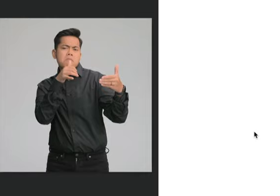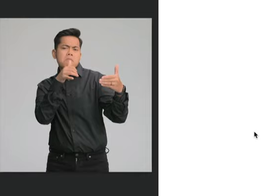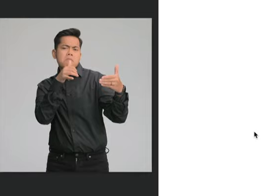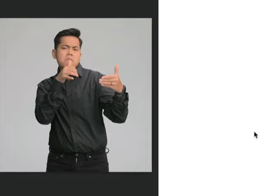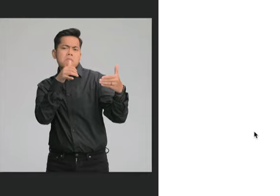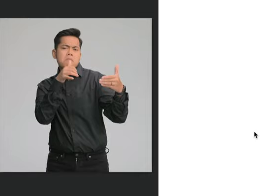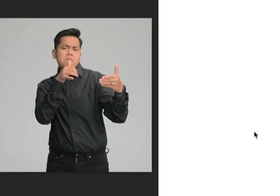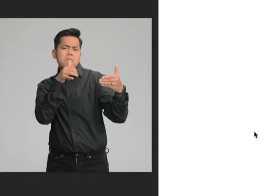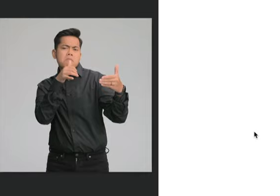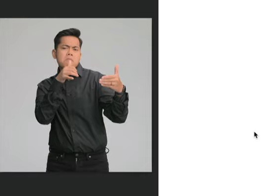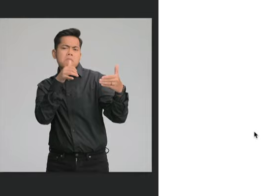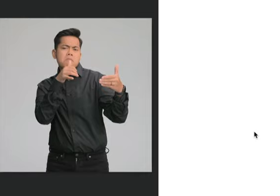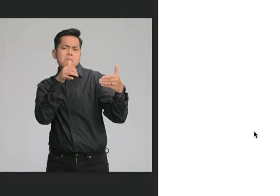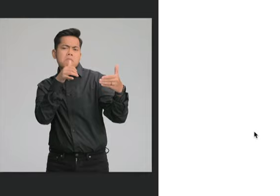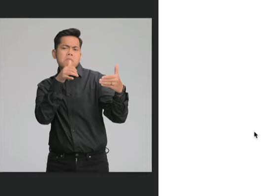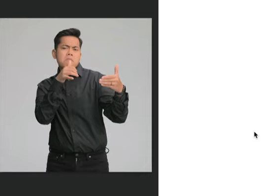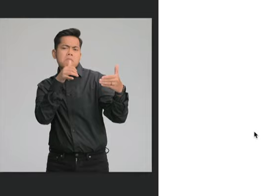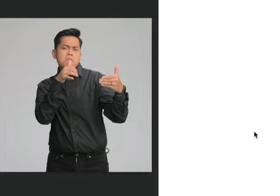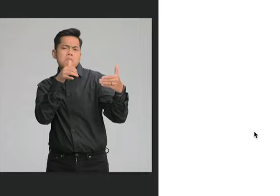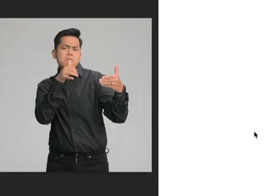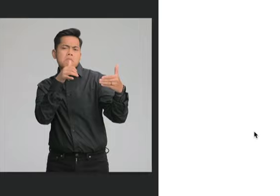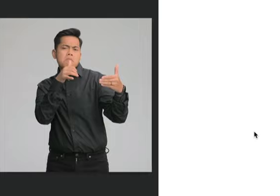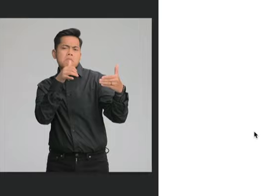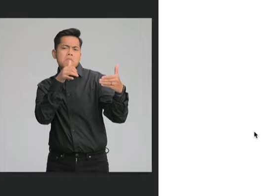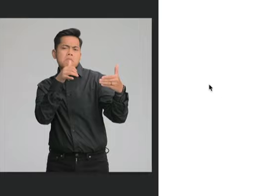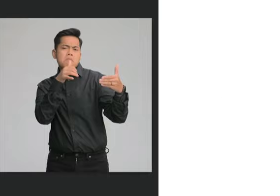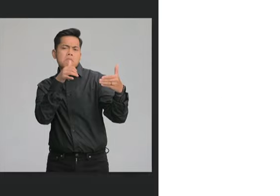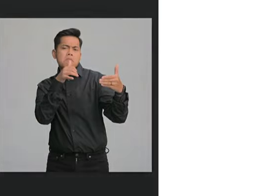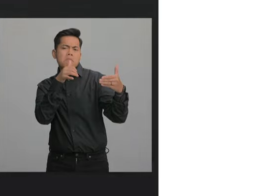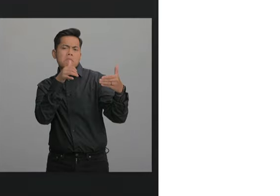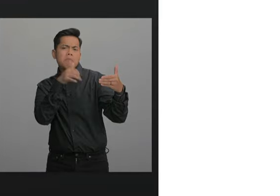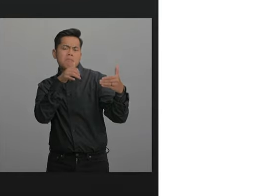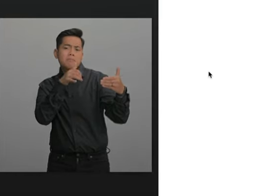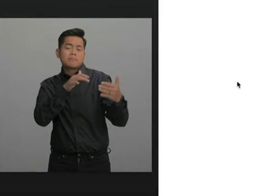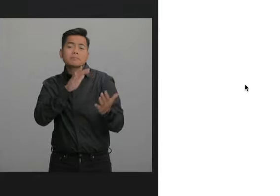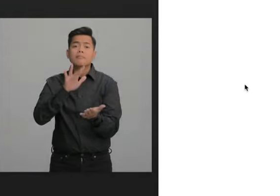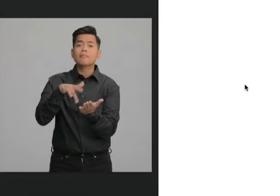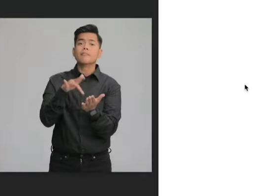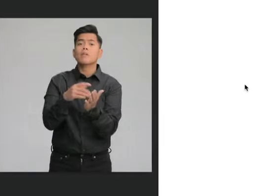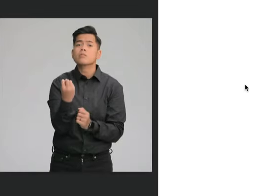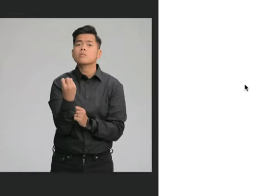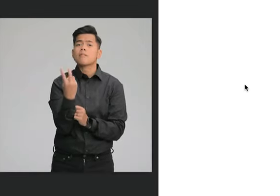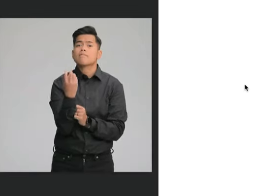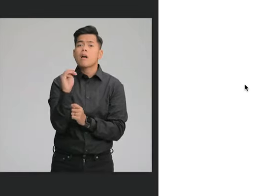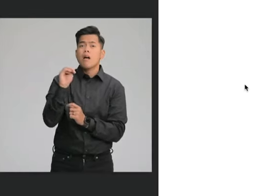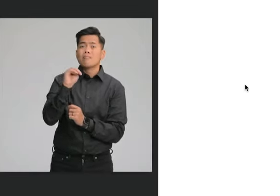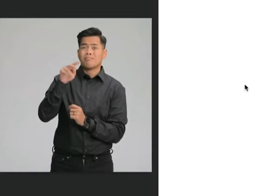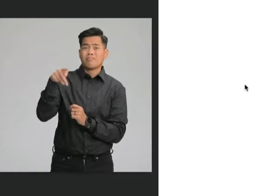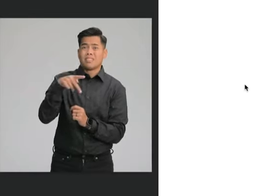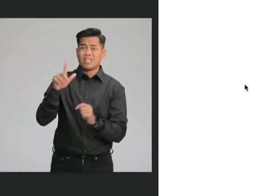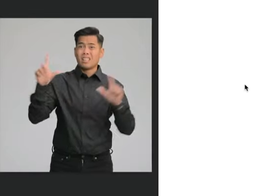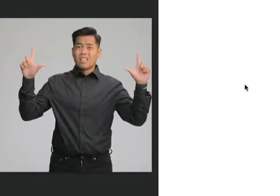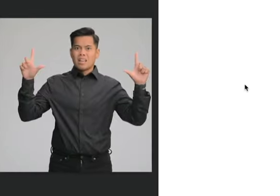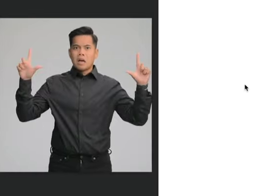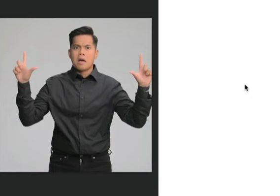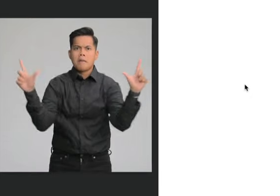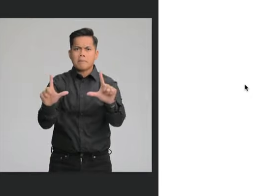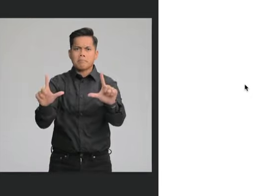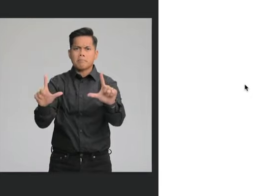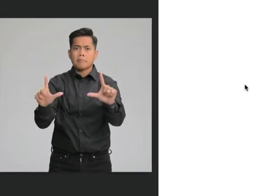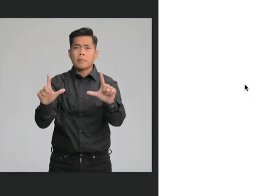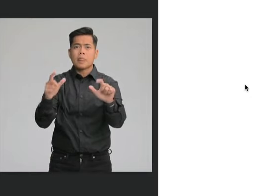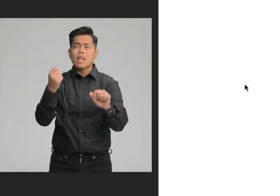still zooming in. You're just, I don't know, I just... We use the middle 12 megapixels of